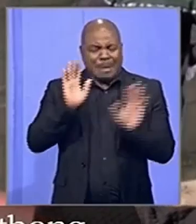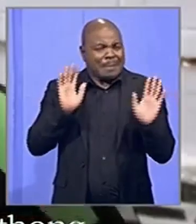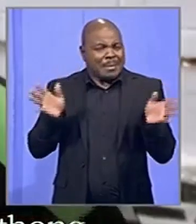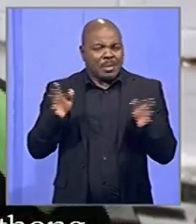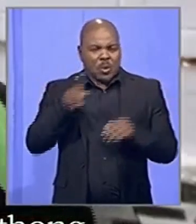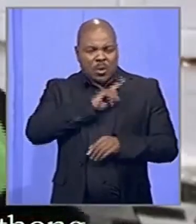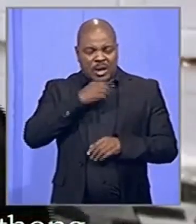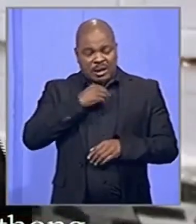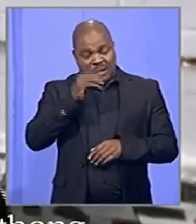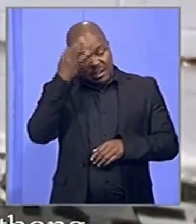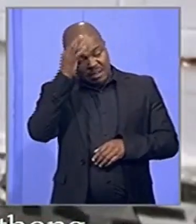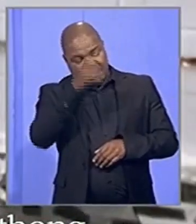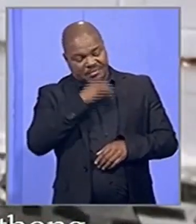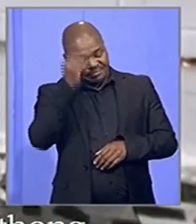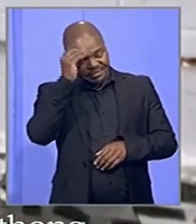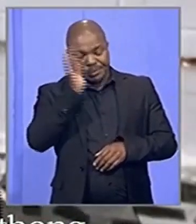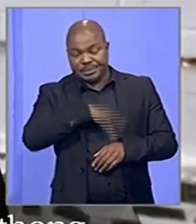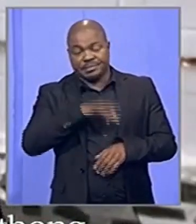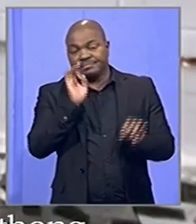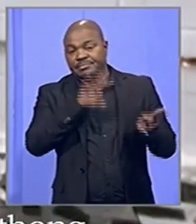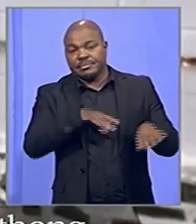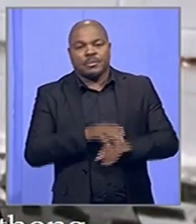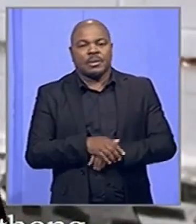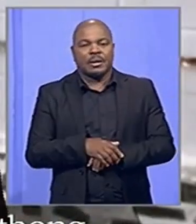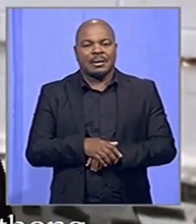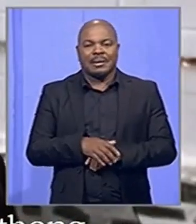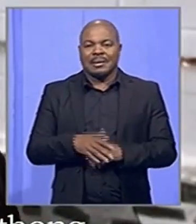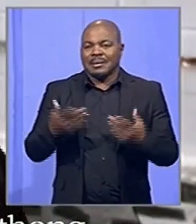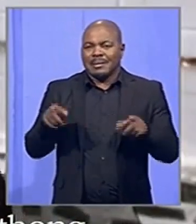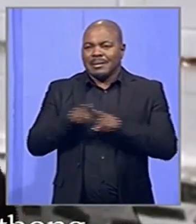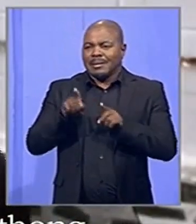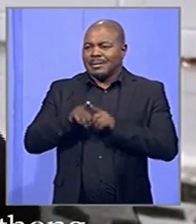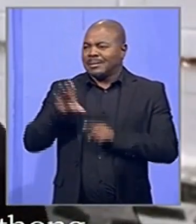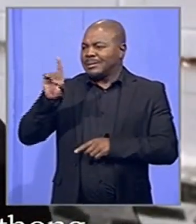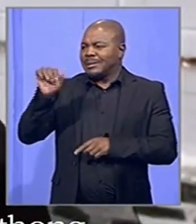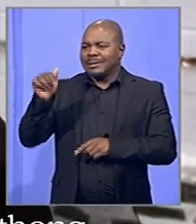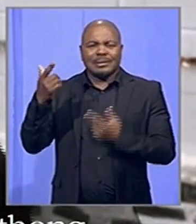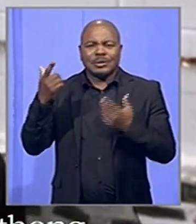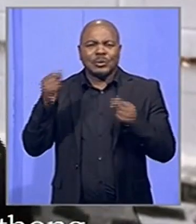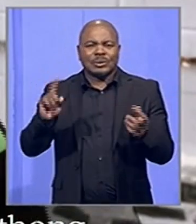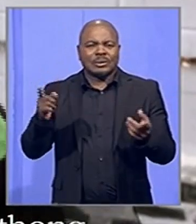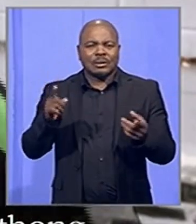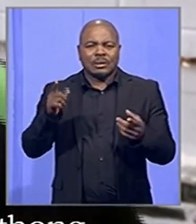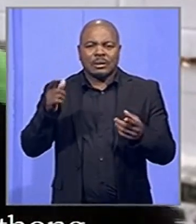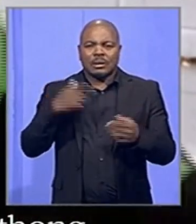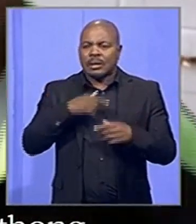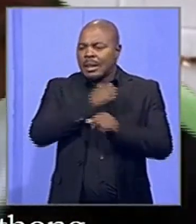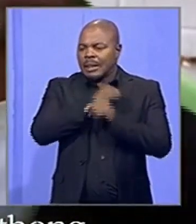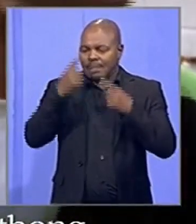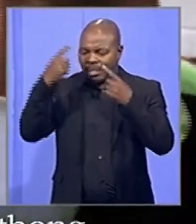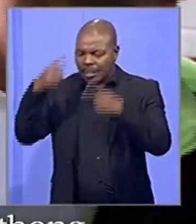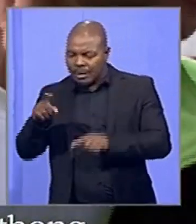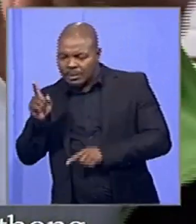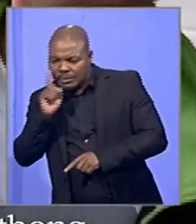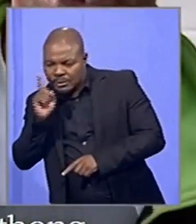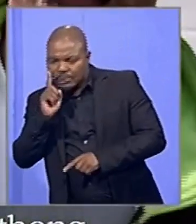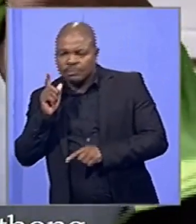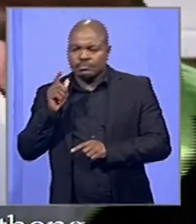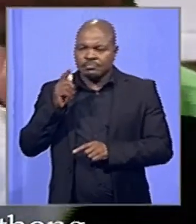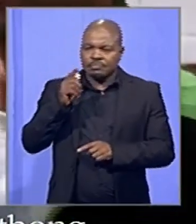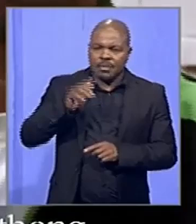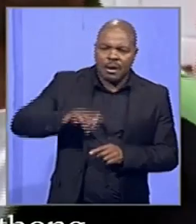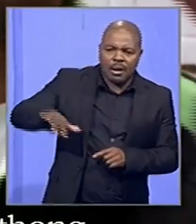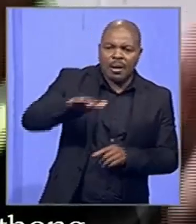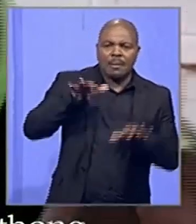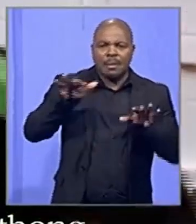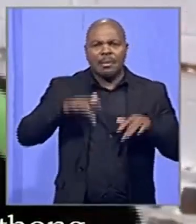our government. If I say what changes I want, what is the DA going to do? They don't come out, they don't come see, they don't come have a look how